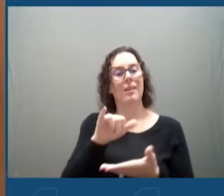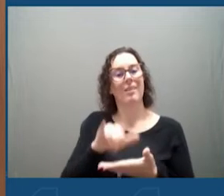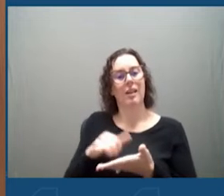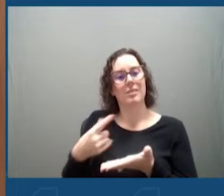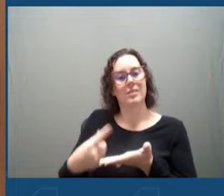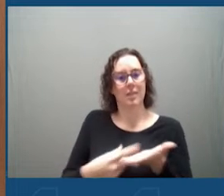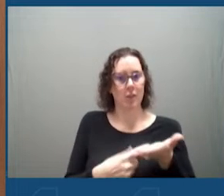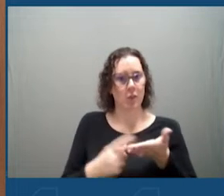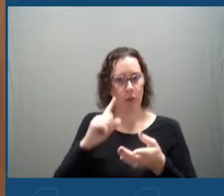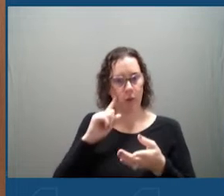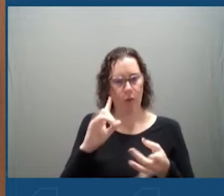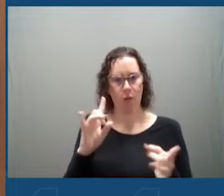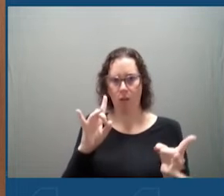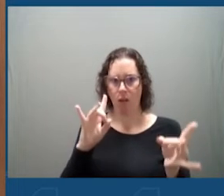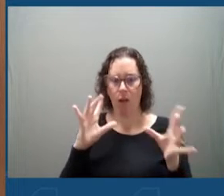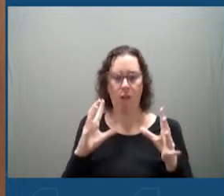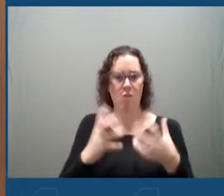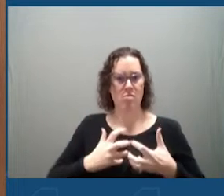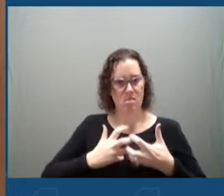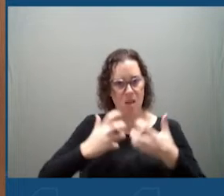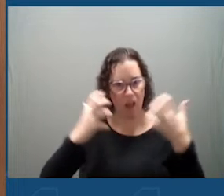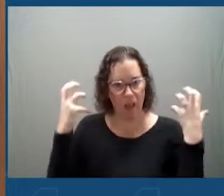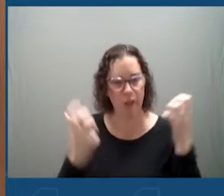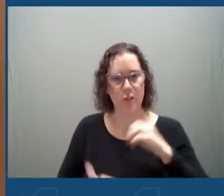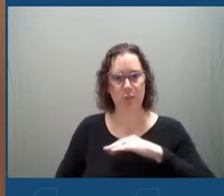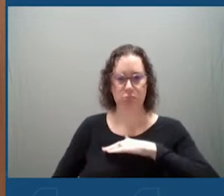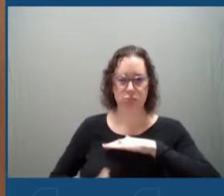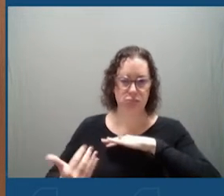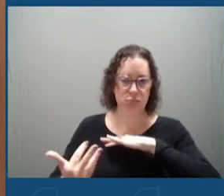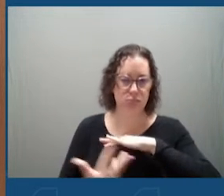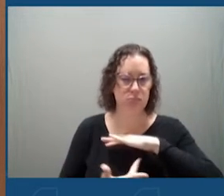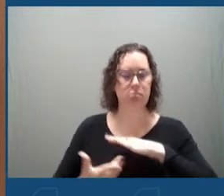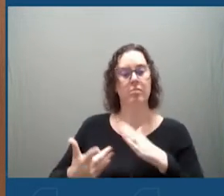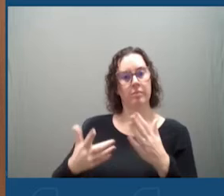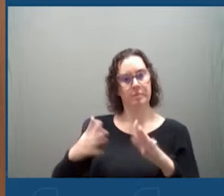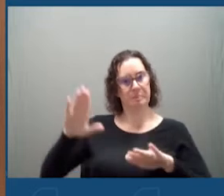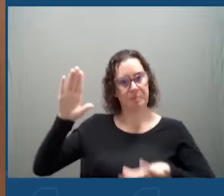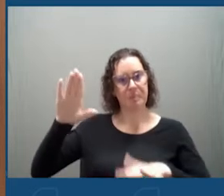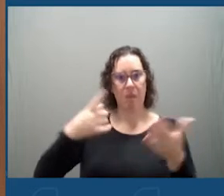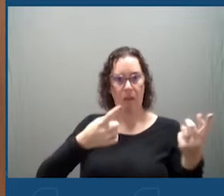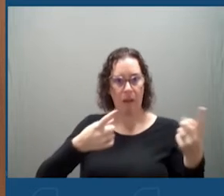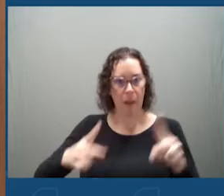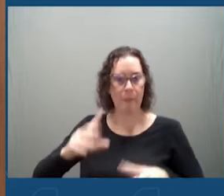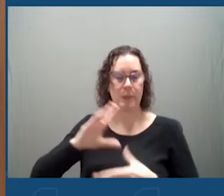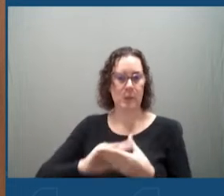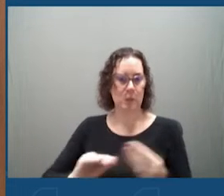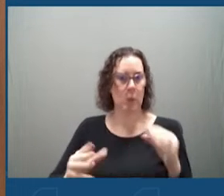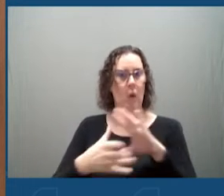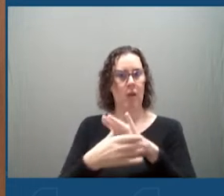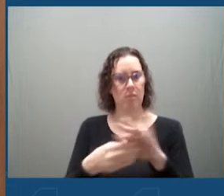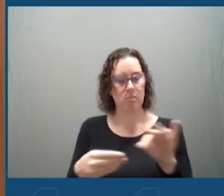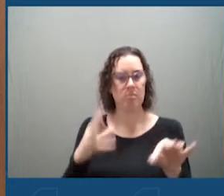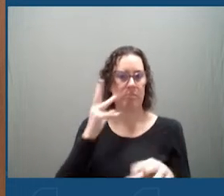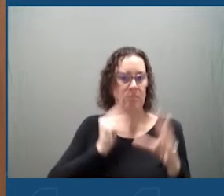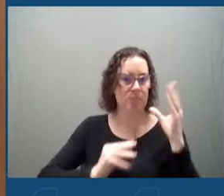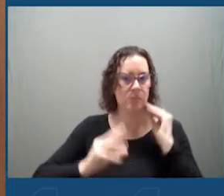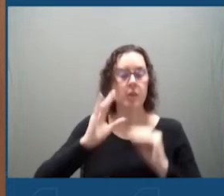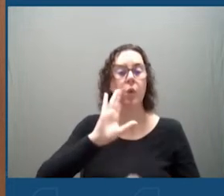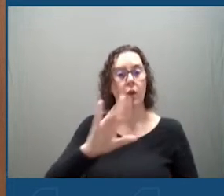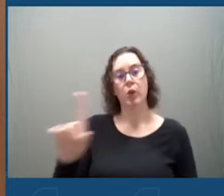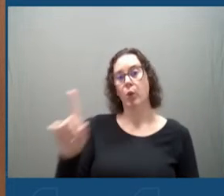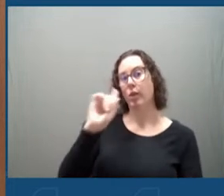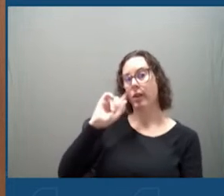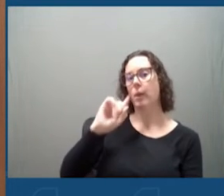harrowing, infuriating testimony, and I think you'll hear some truly infuriating stories in a moment, although with a good